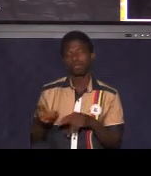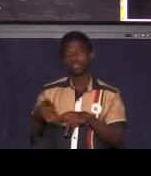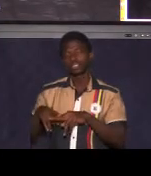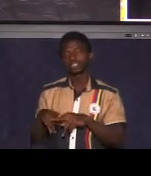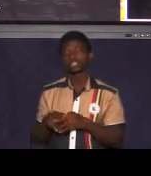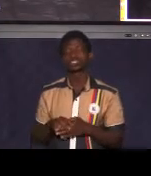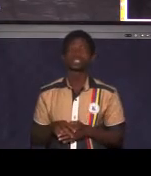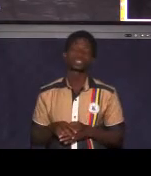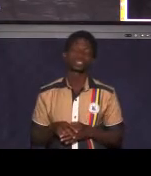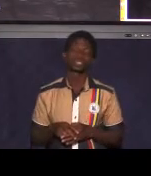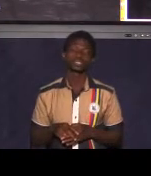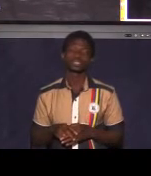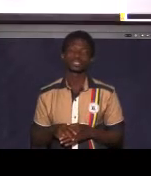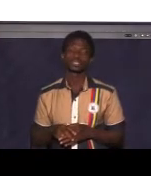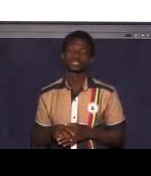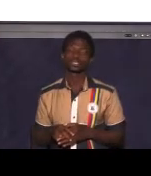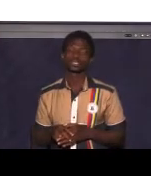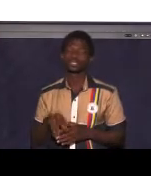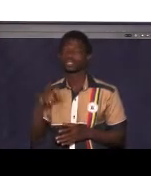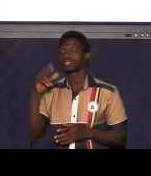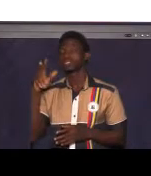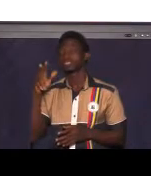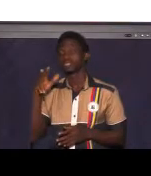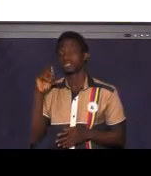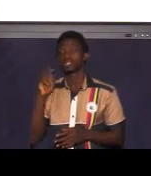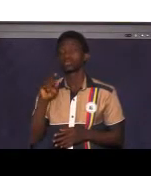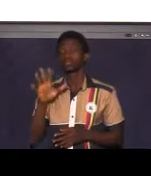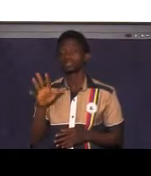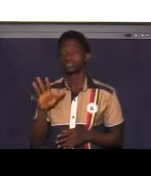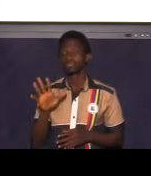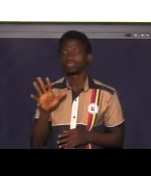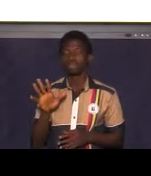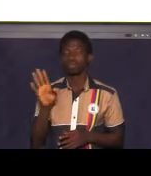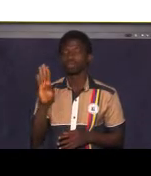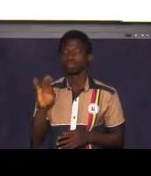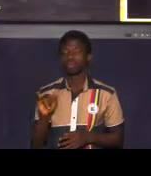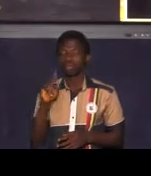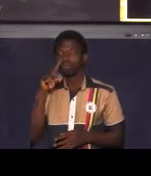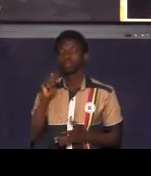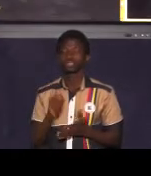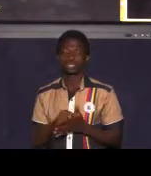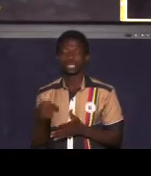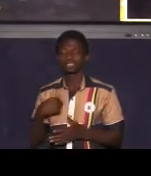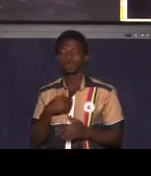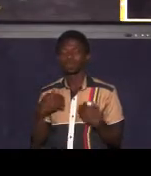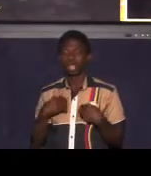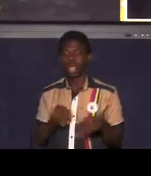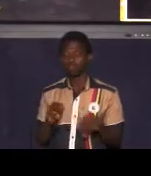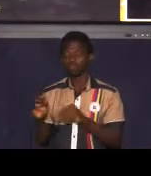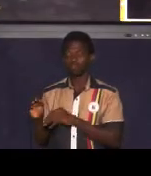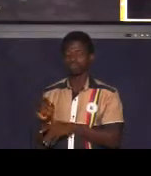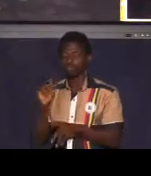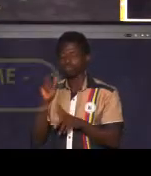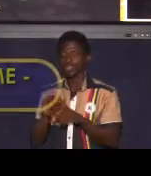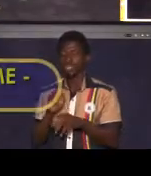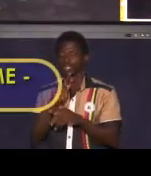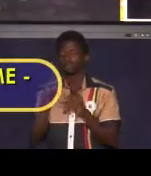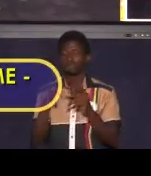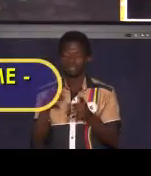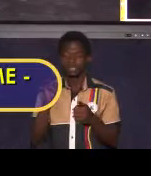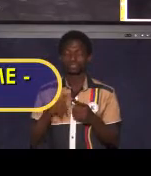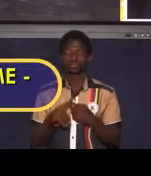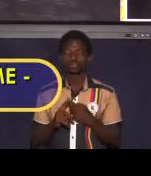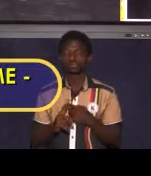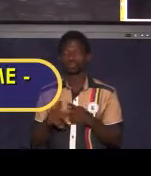increased, we have scaled up 3.5 by 1,000, which means that we have moved the decimal